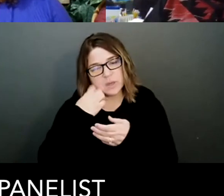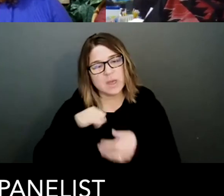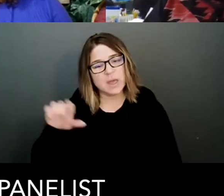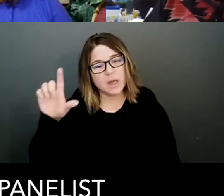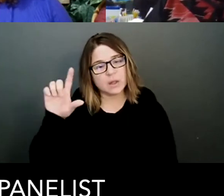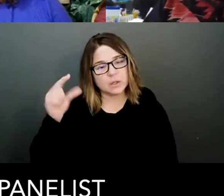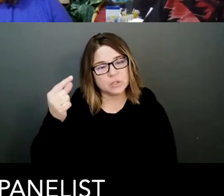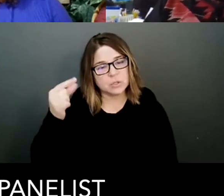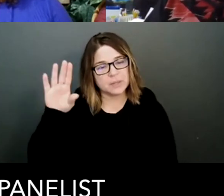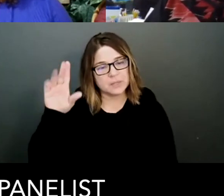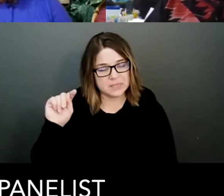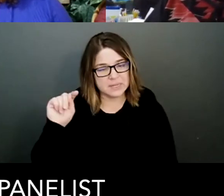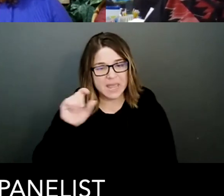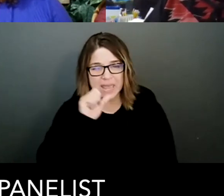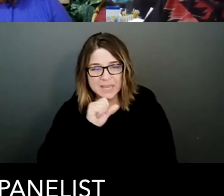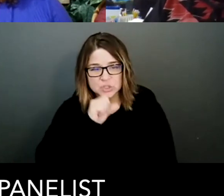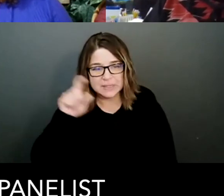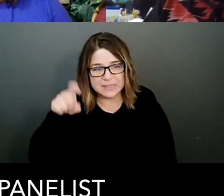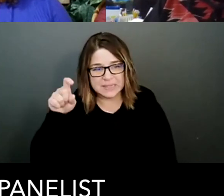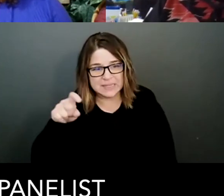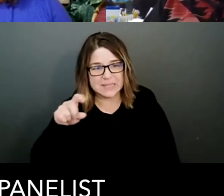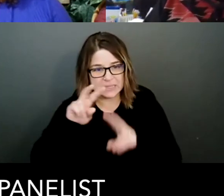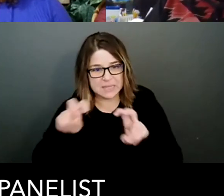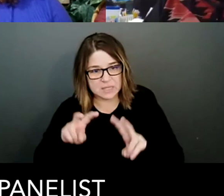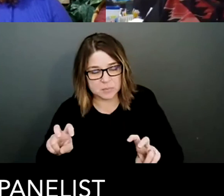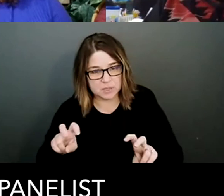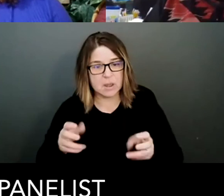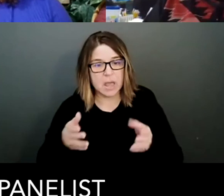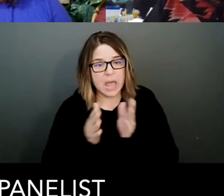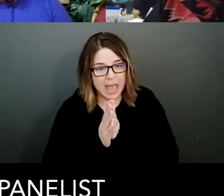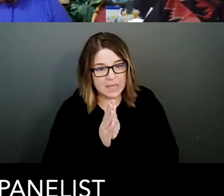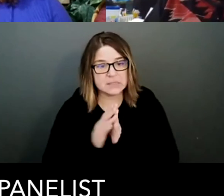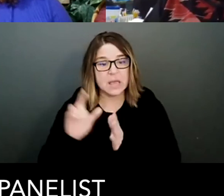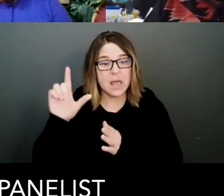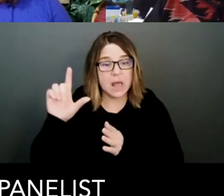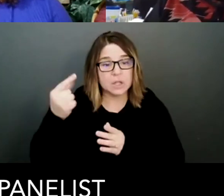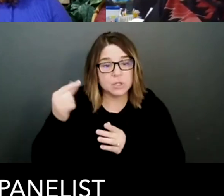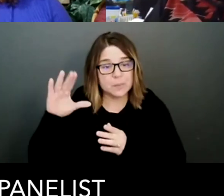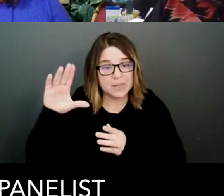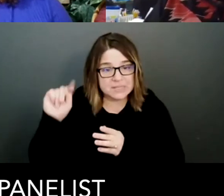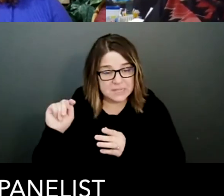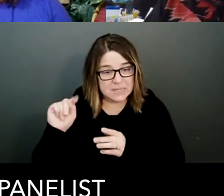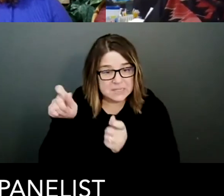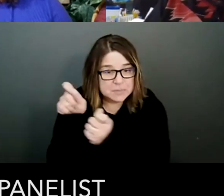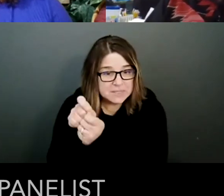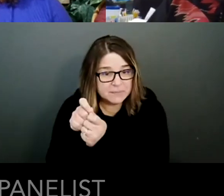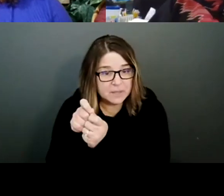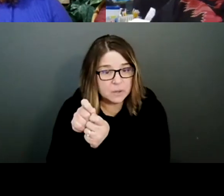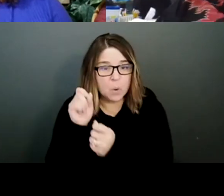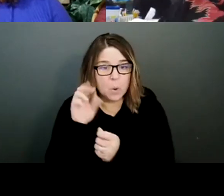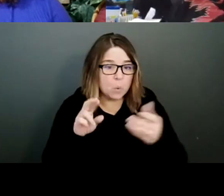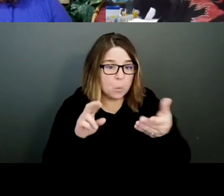assessment, we asked people their interest in either having LGBT specific services, LGBT welcoming, or don't you